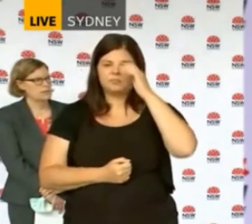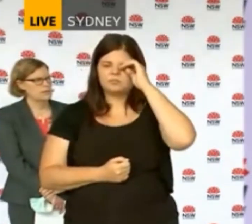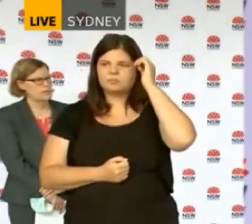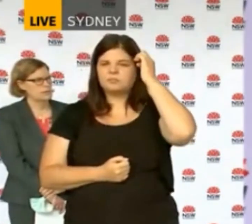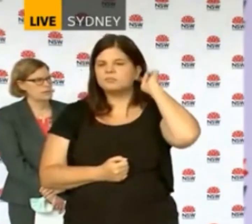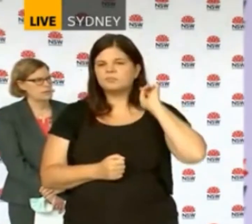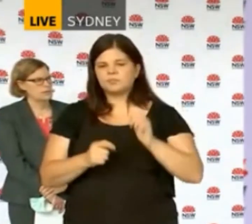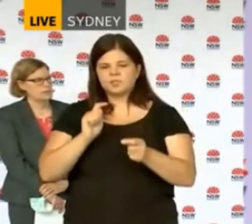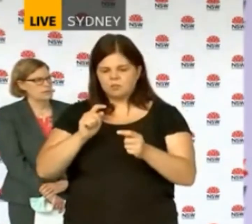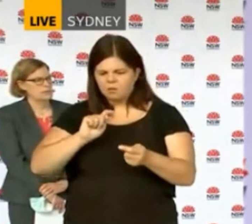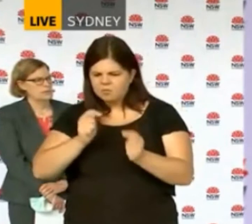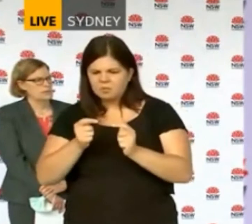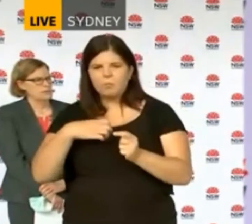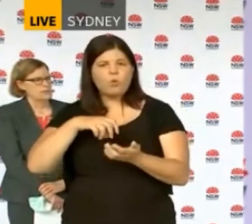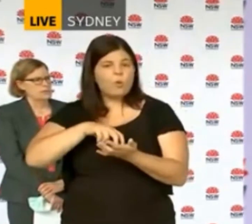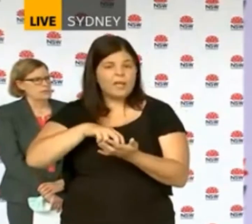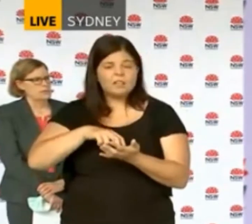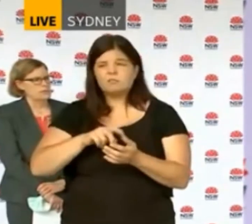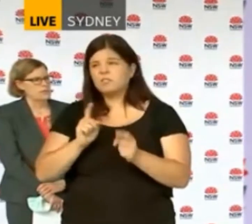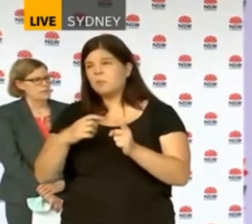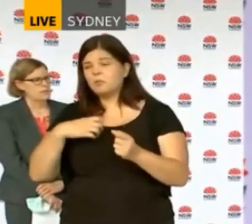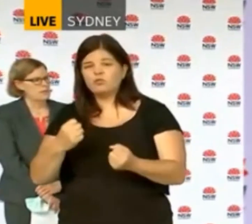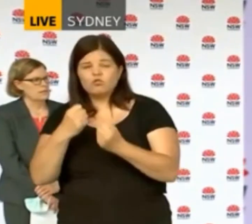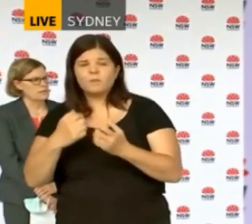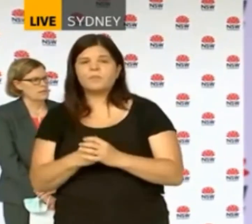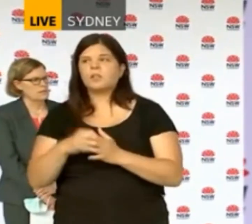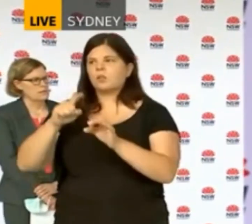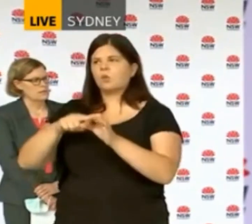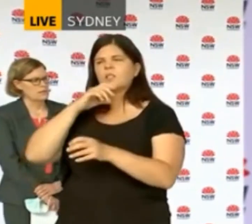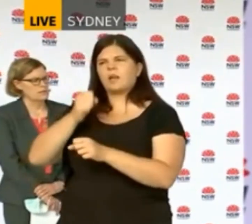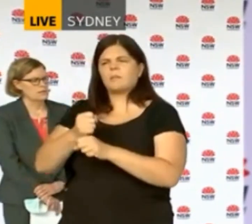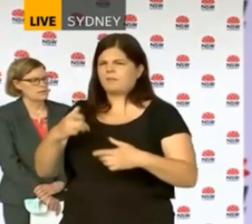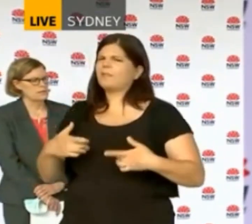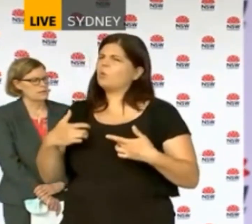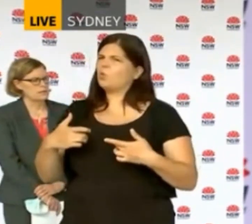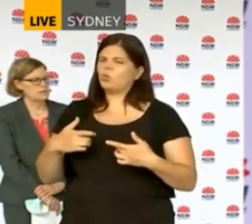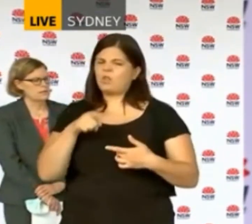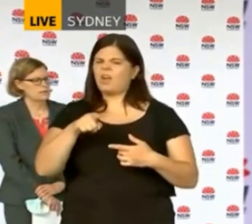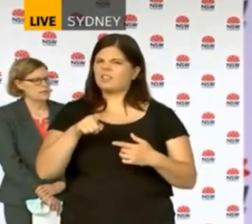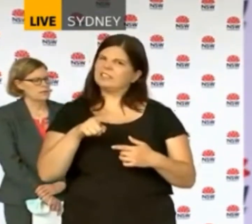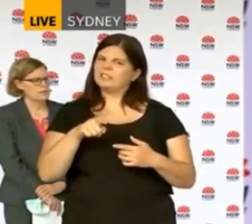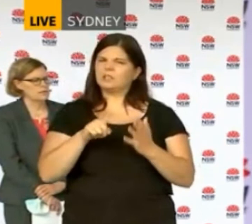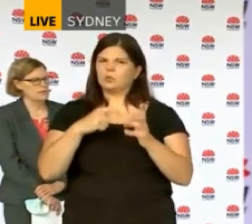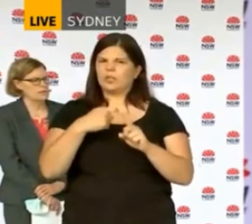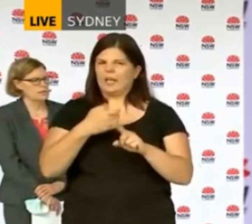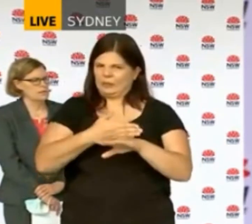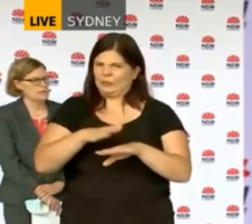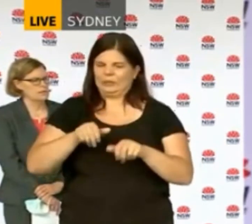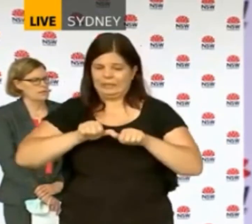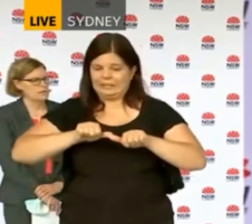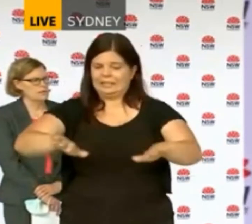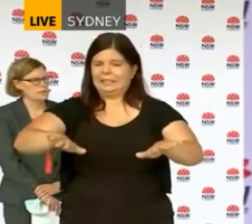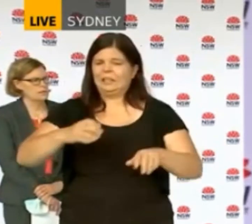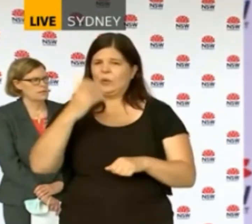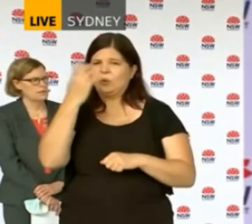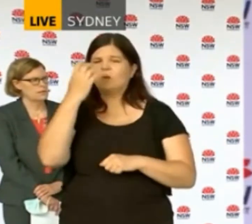is a step that the Queensland Government have taken. They feel is necessary because of obviously this particular variant to the virus,